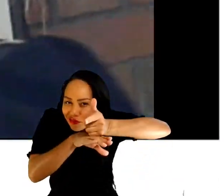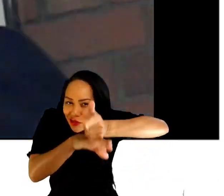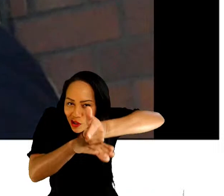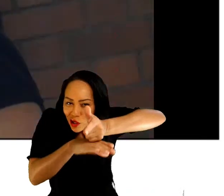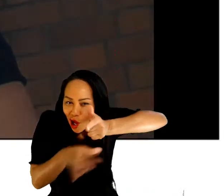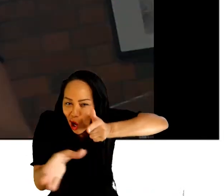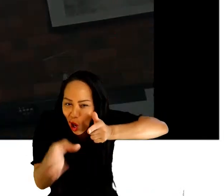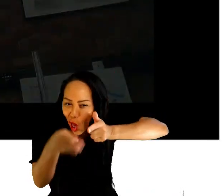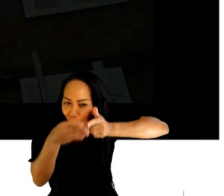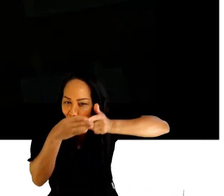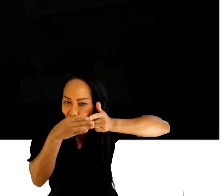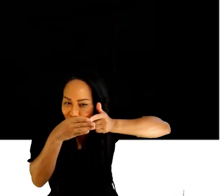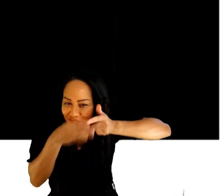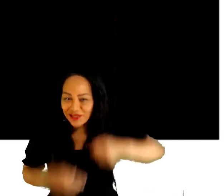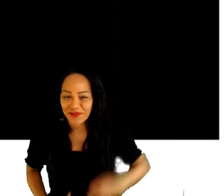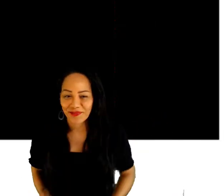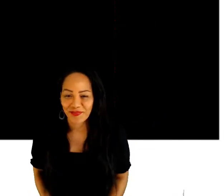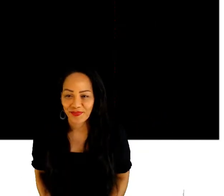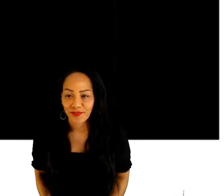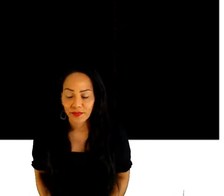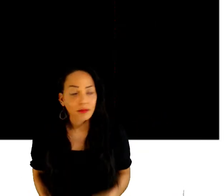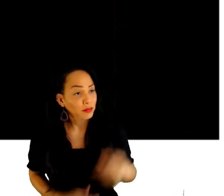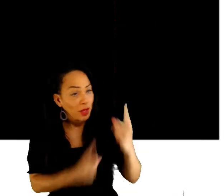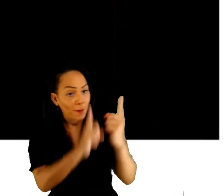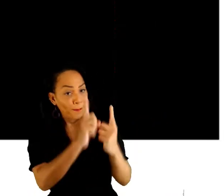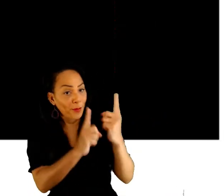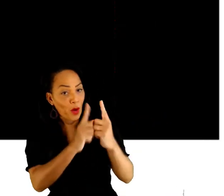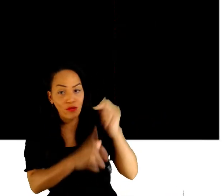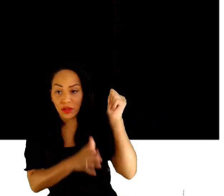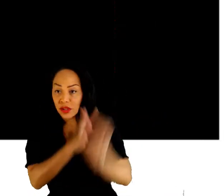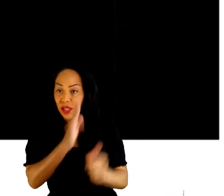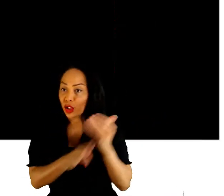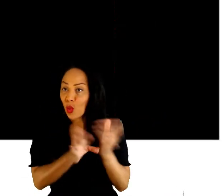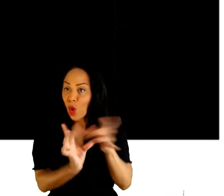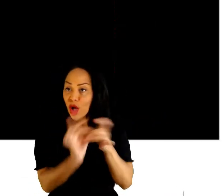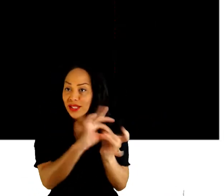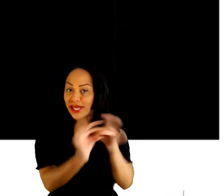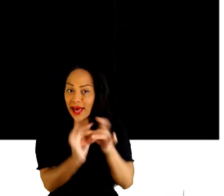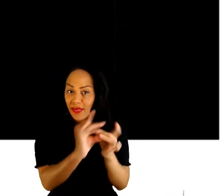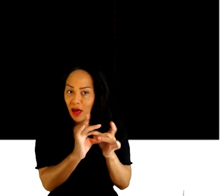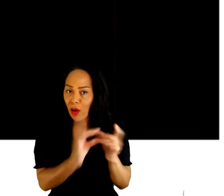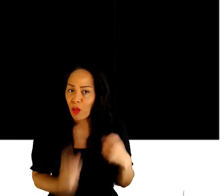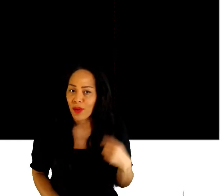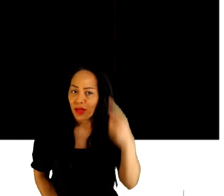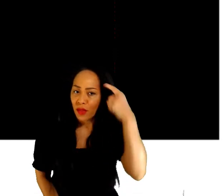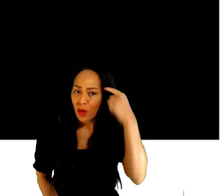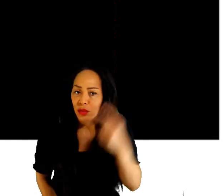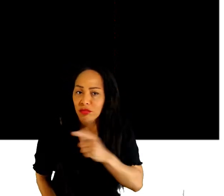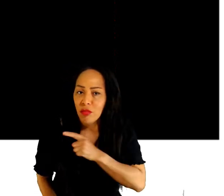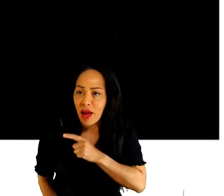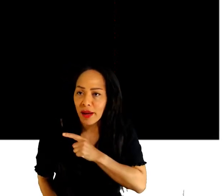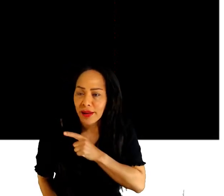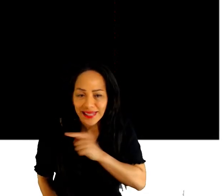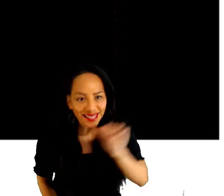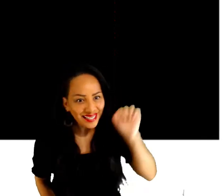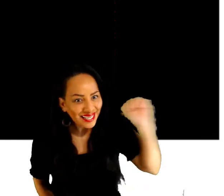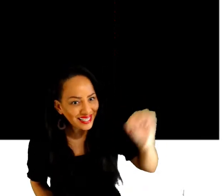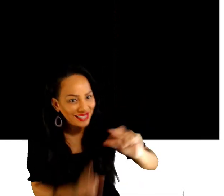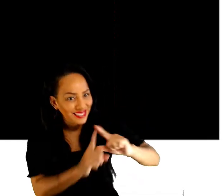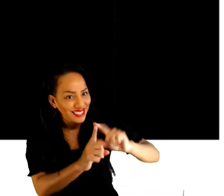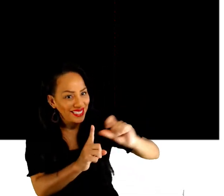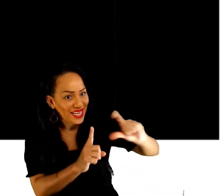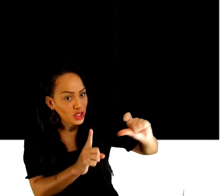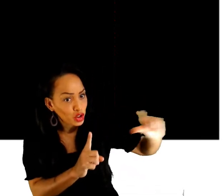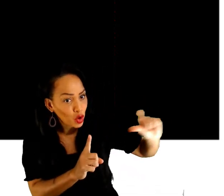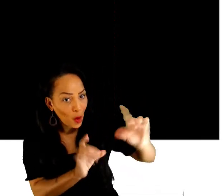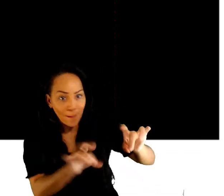Mark and I started to work together because we thought that together with his digital magic and my physical abilities,